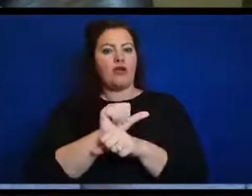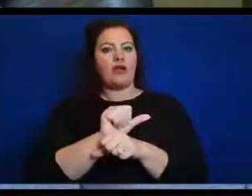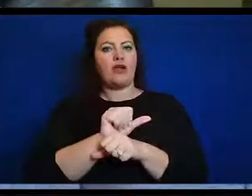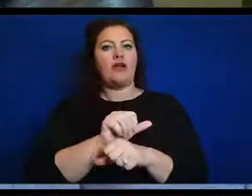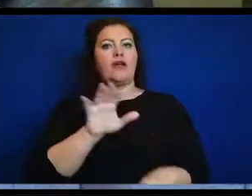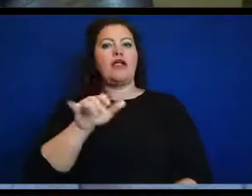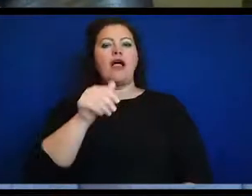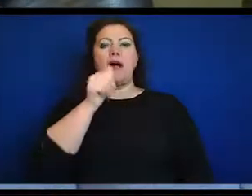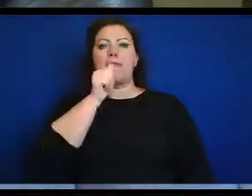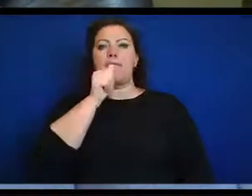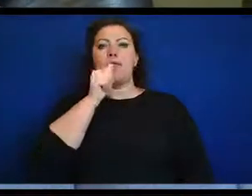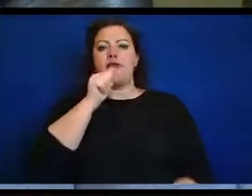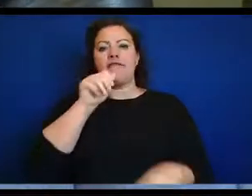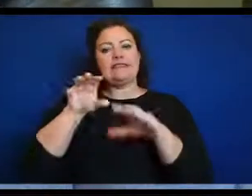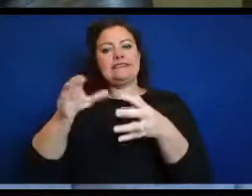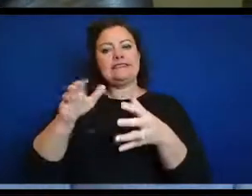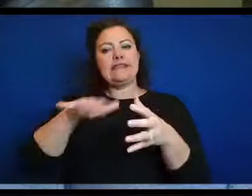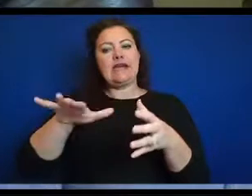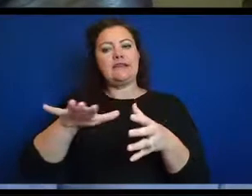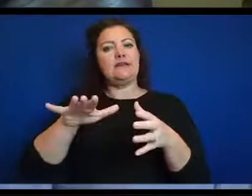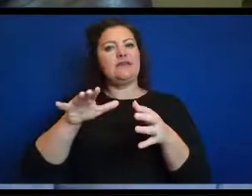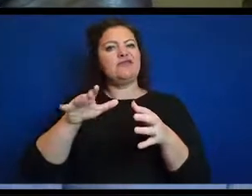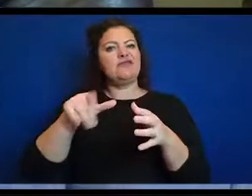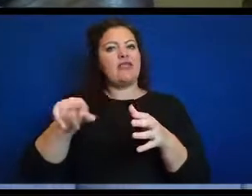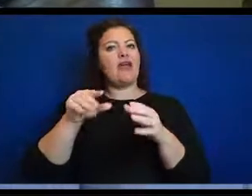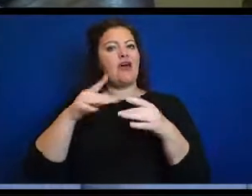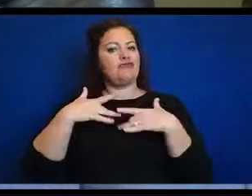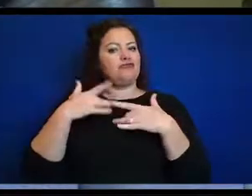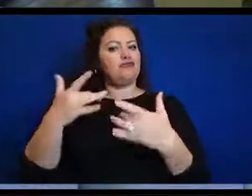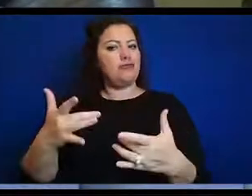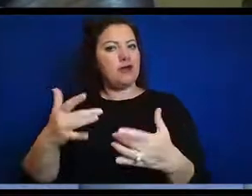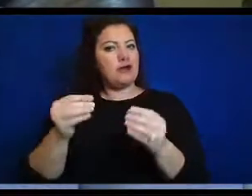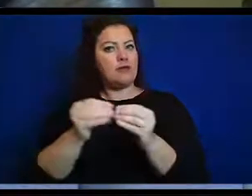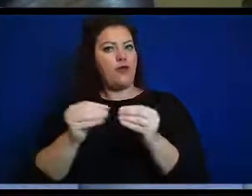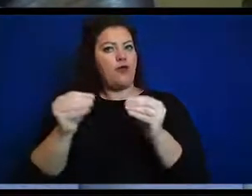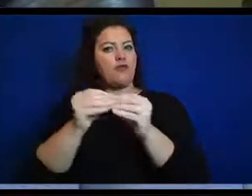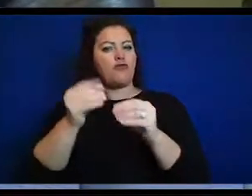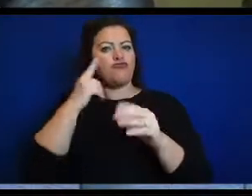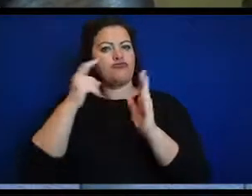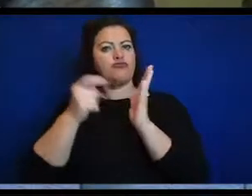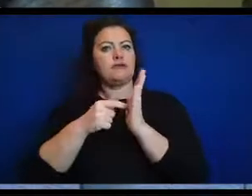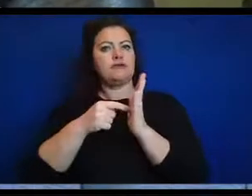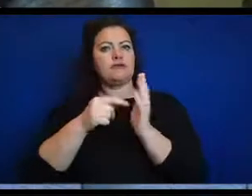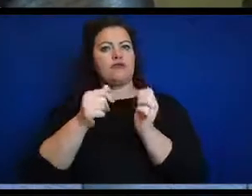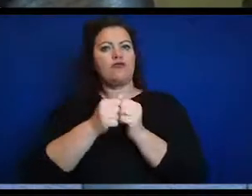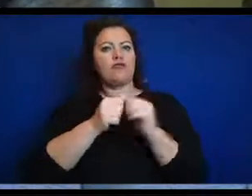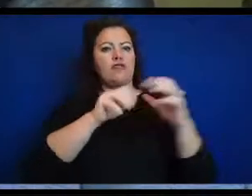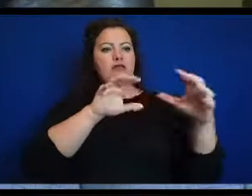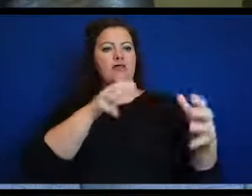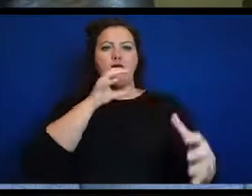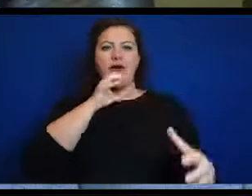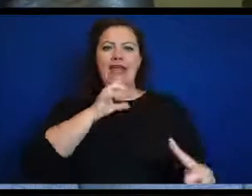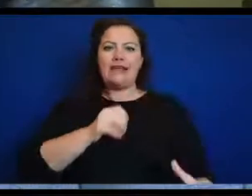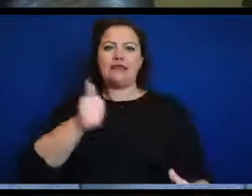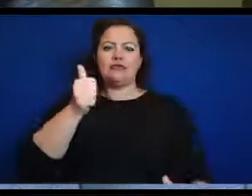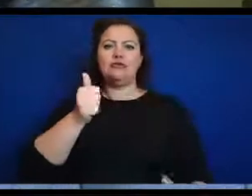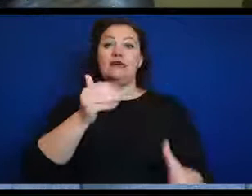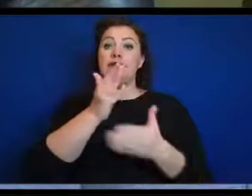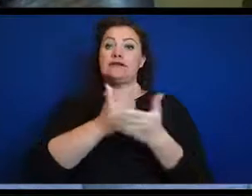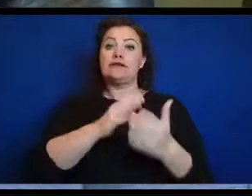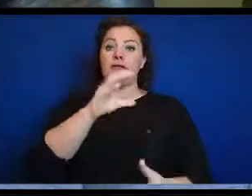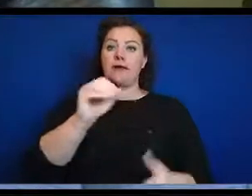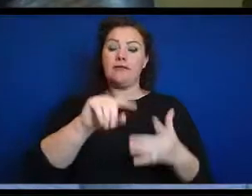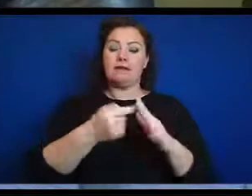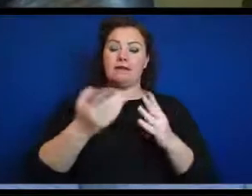is increasingly recognizing the trend in the aging of our population. Some companies are starting to